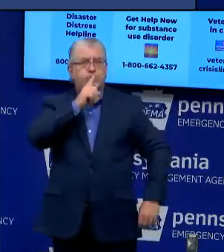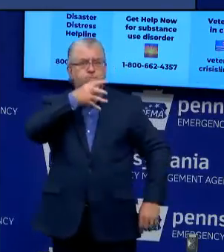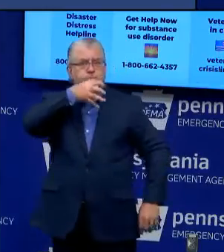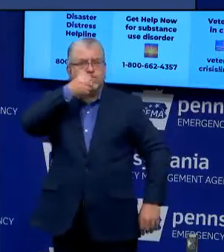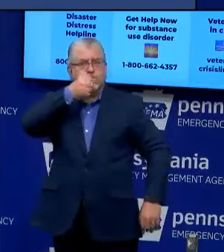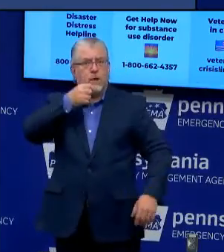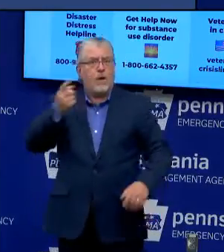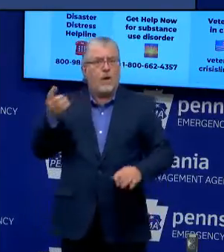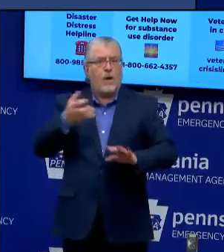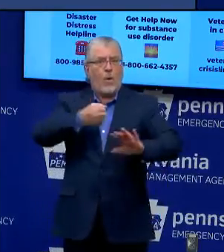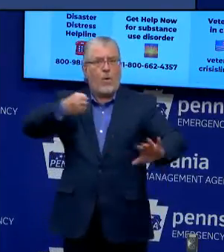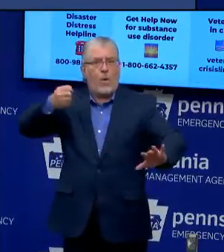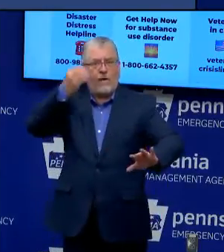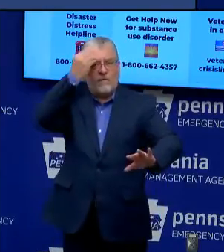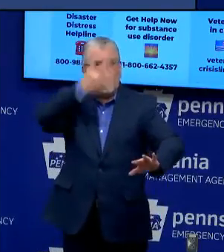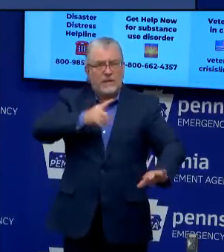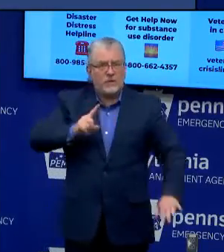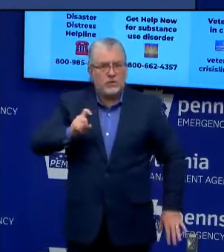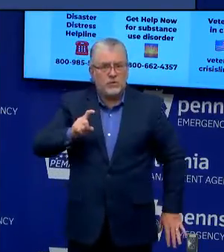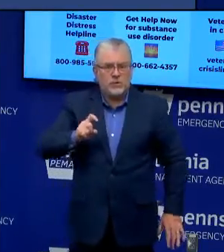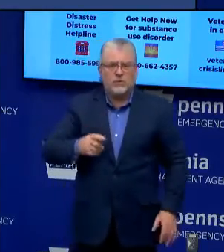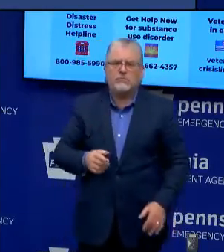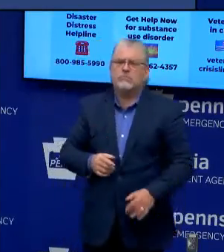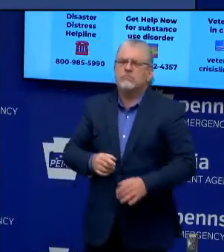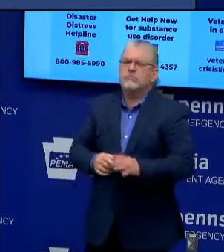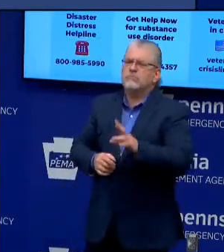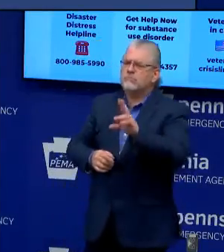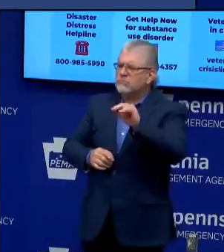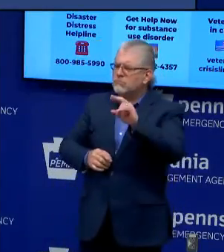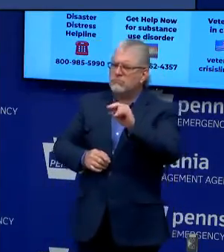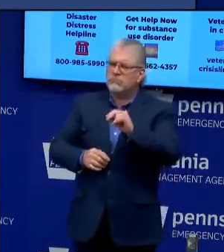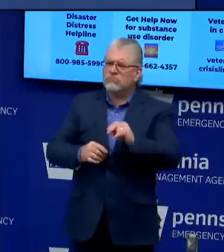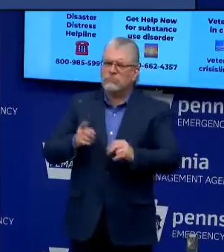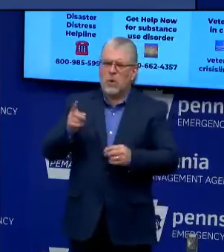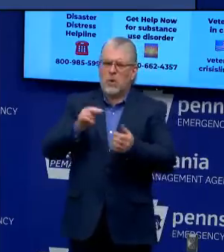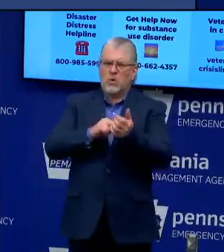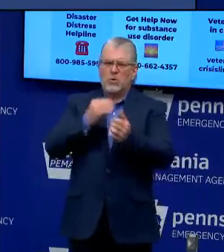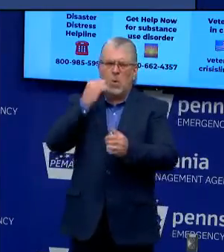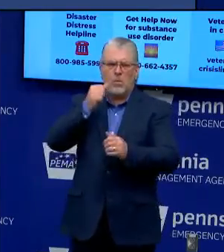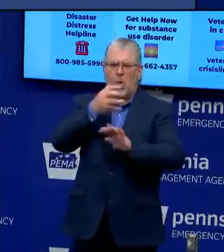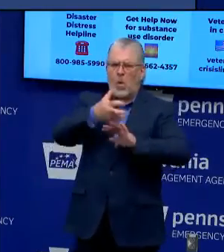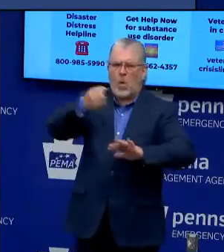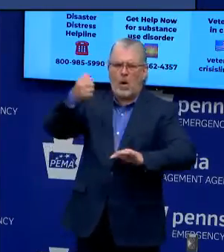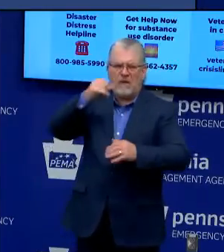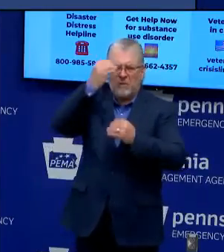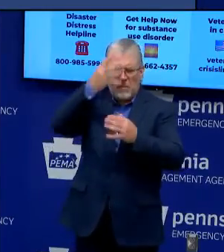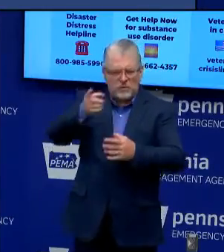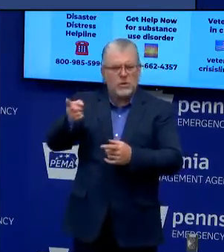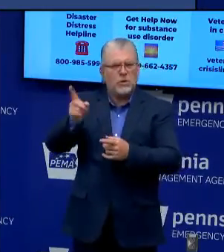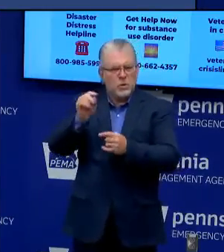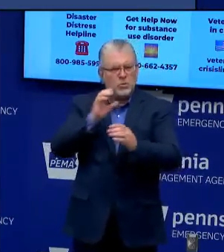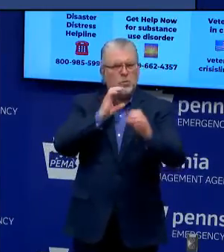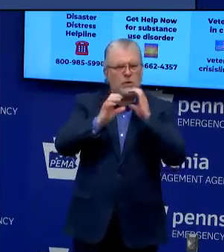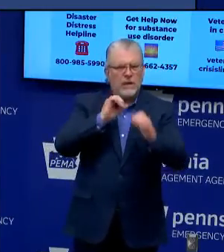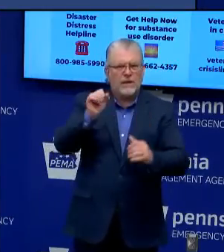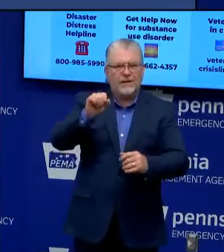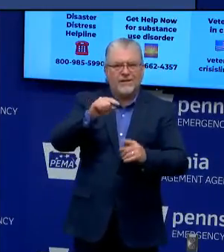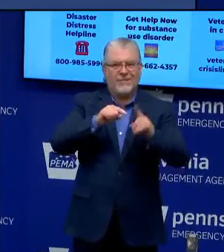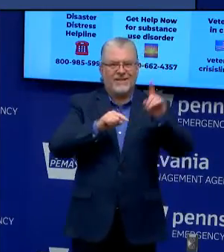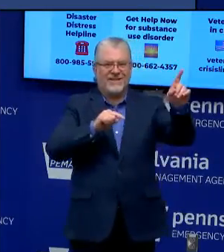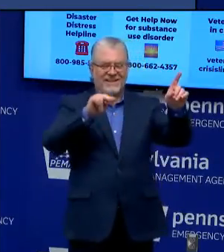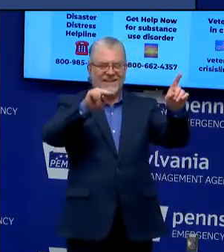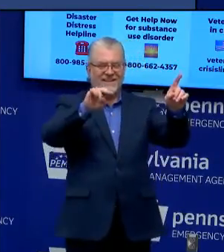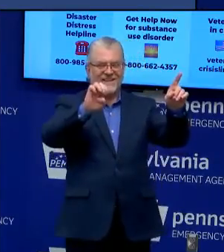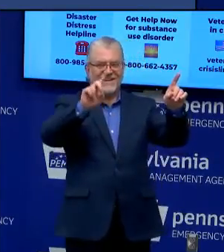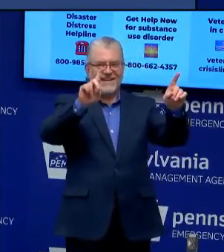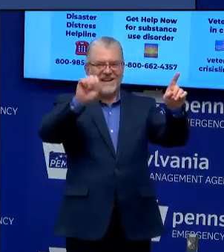case information, and they put it into NEDS, or our usual data reporting system, and that